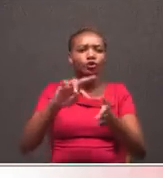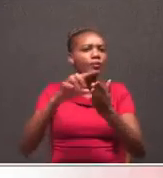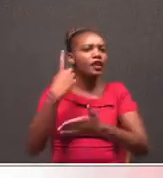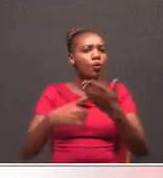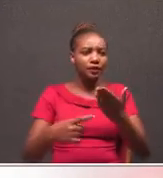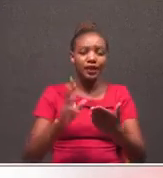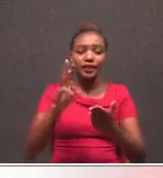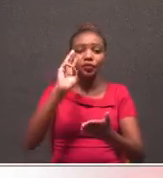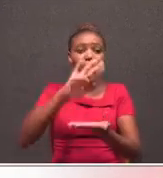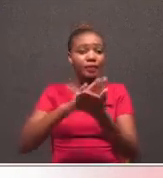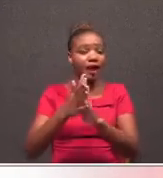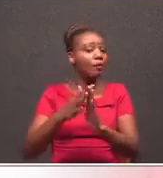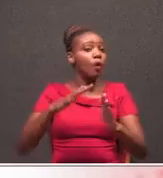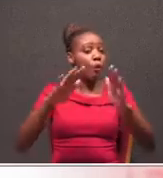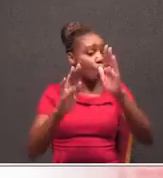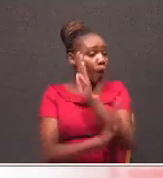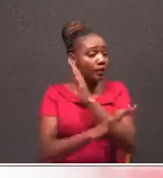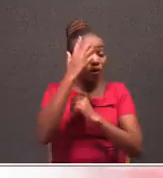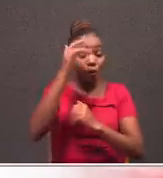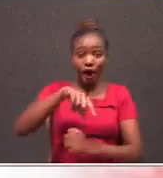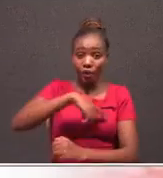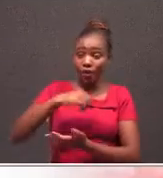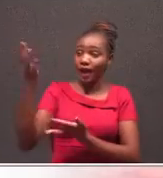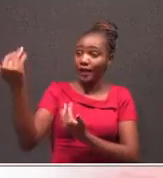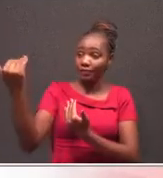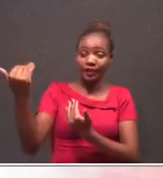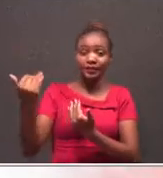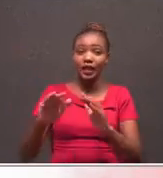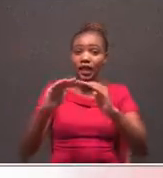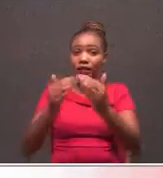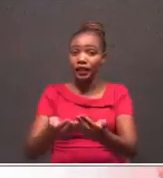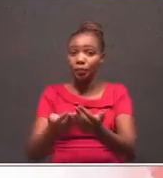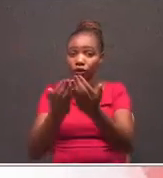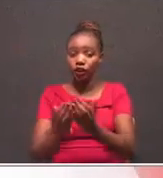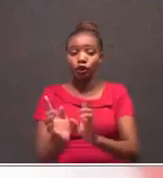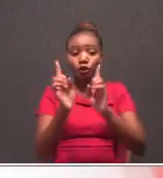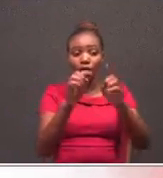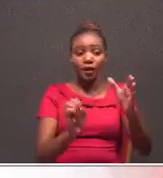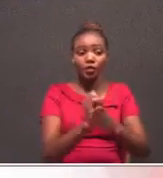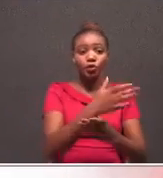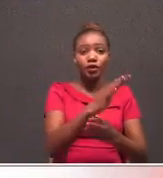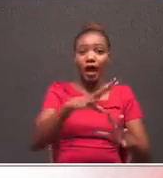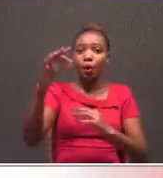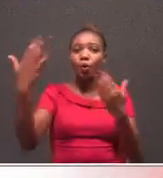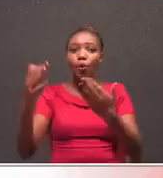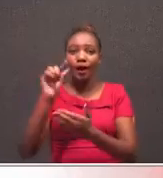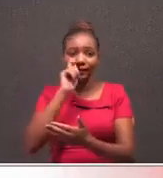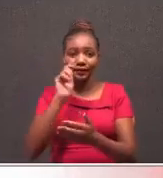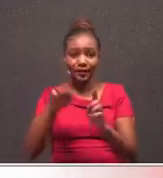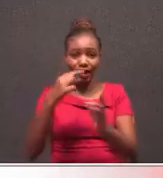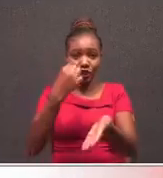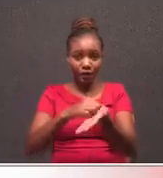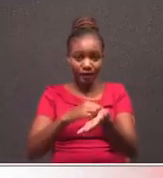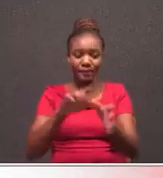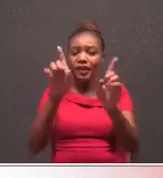is even going to be much deeper because we are expecting ship to pass from here all the way to Tanzania and Uganda.